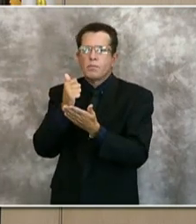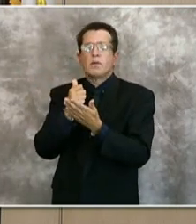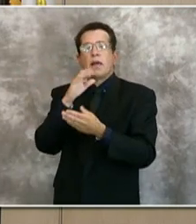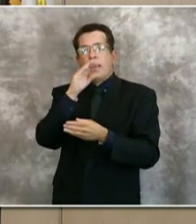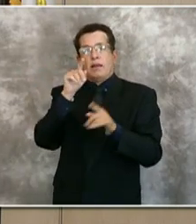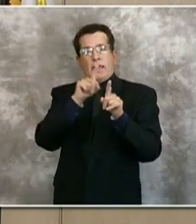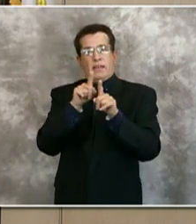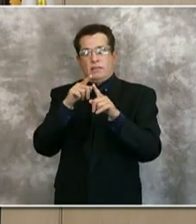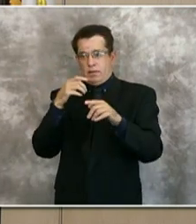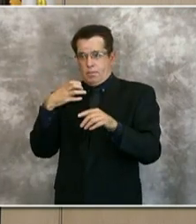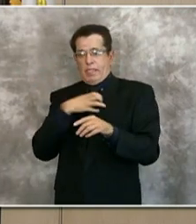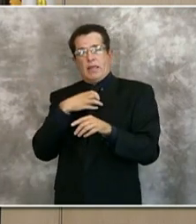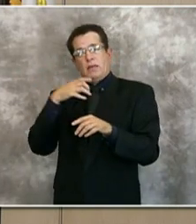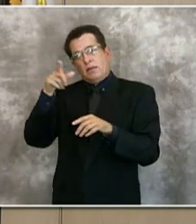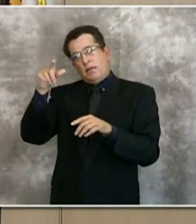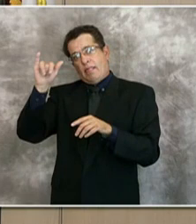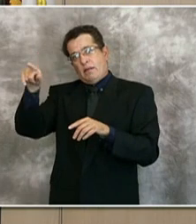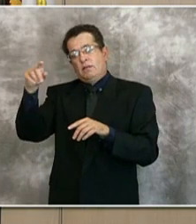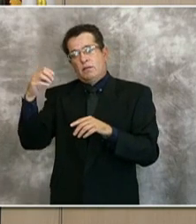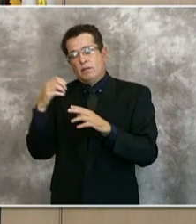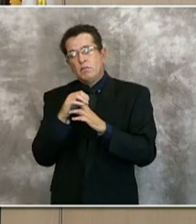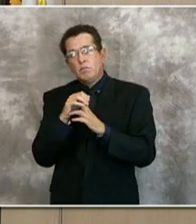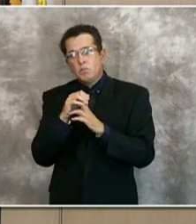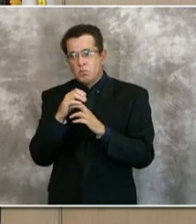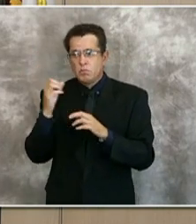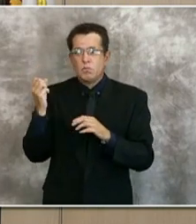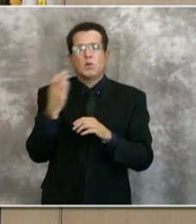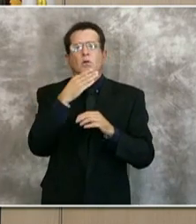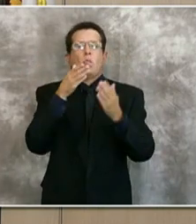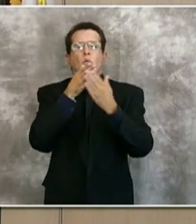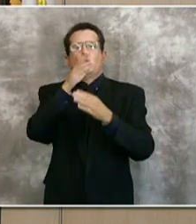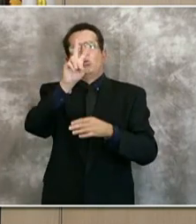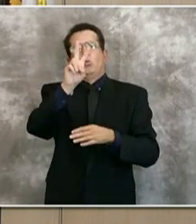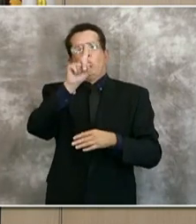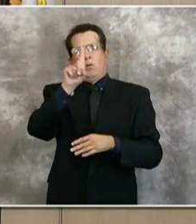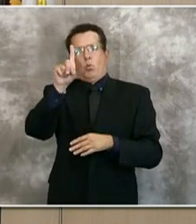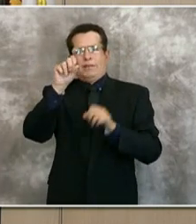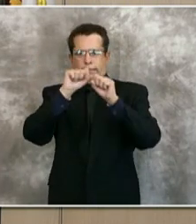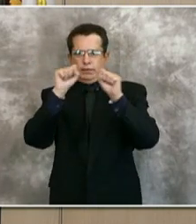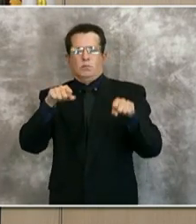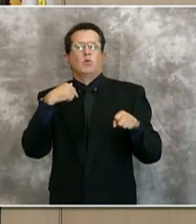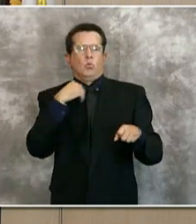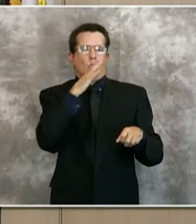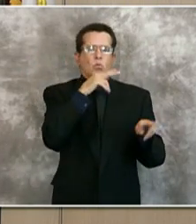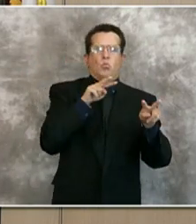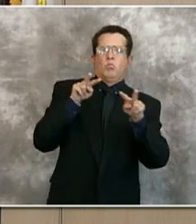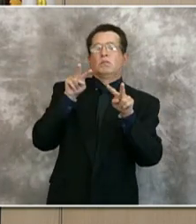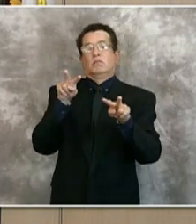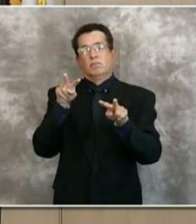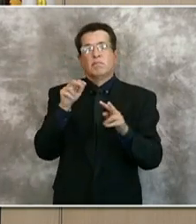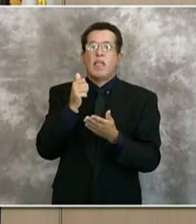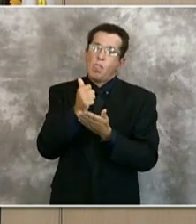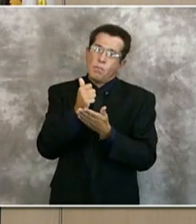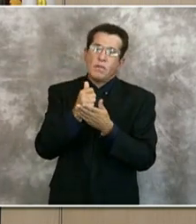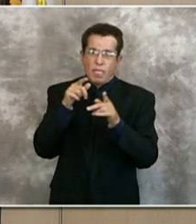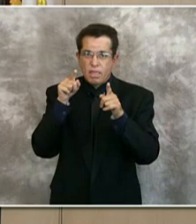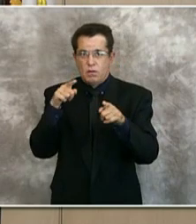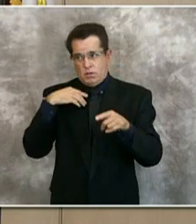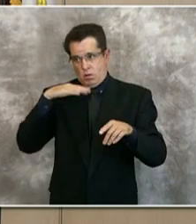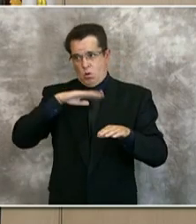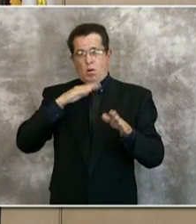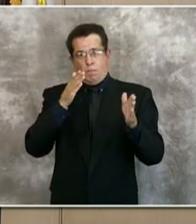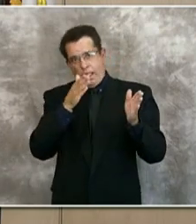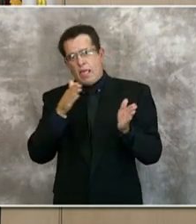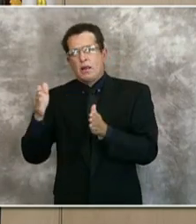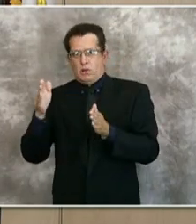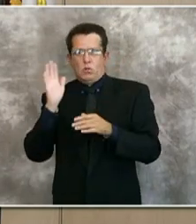that are submitted to the 211 system. So we hopefully, our plan is